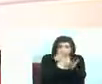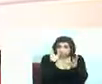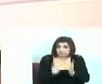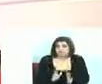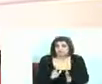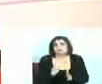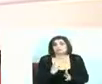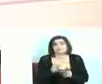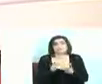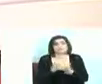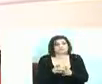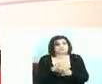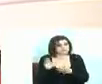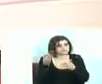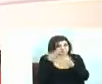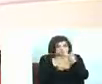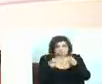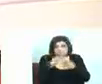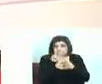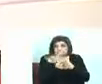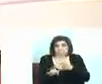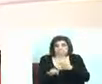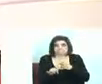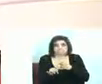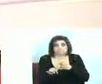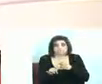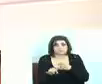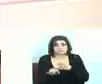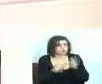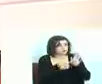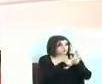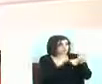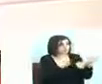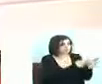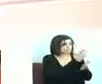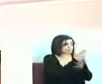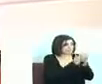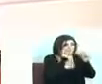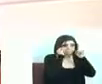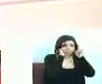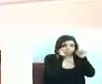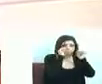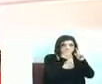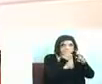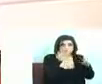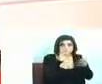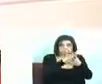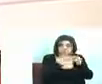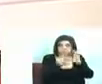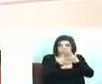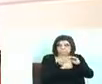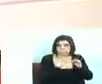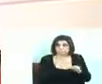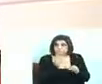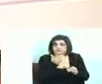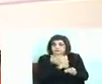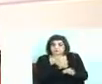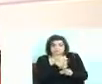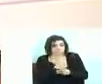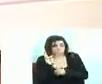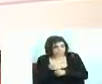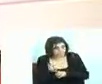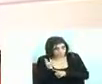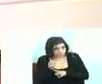looking for help for that. That's the end of July. We're going to be premiering some of the interviews from the Stories of Our History. The archives